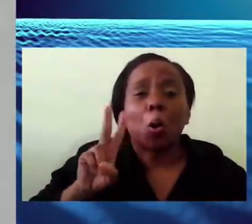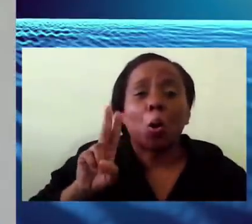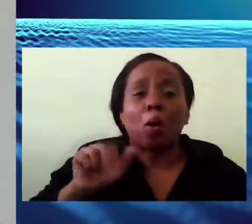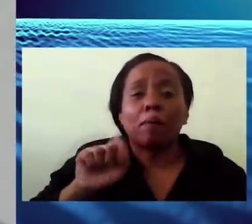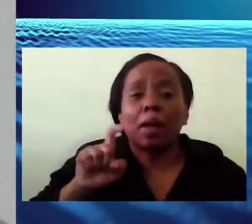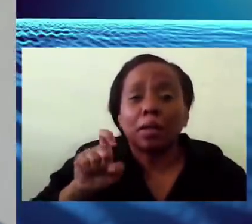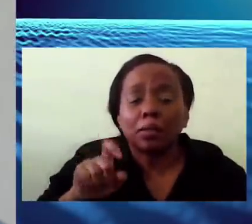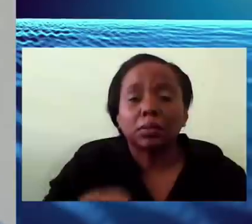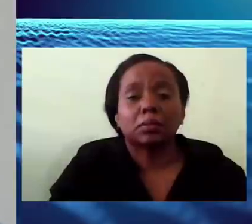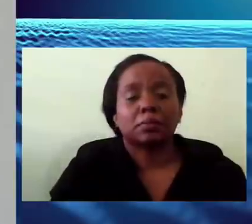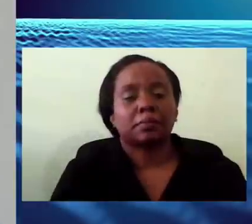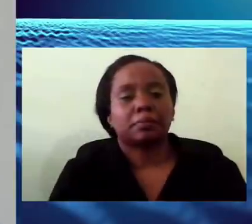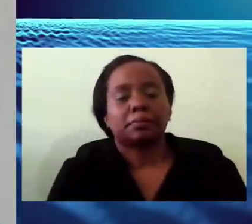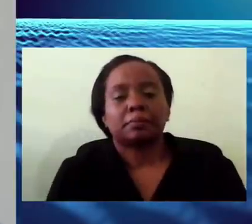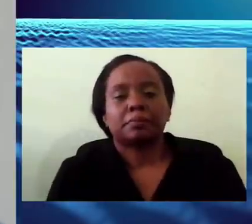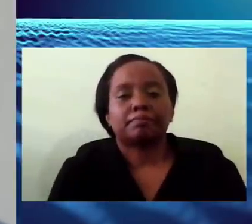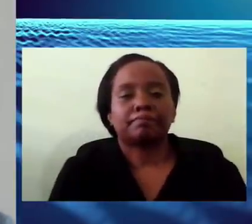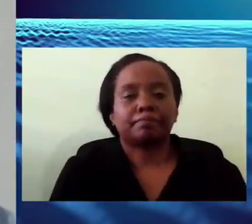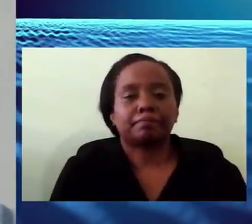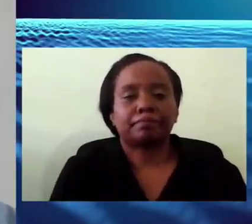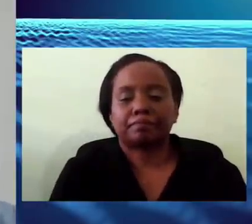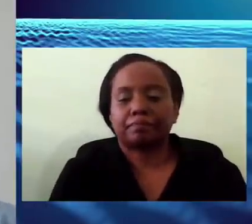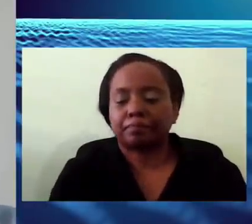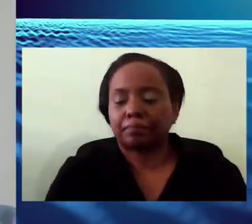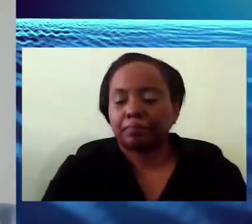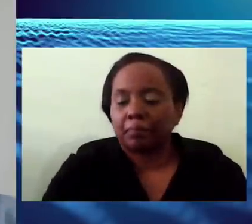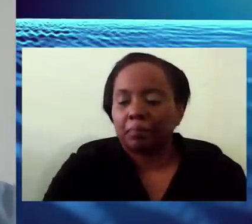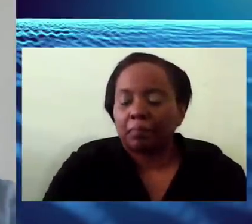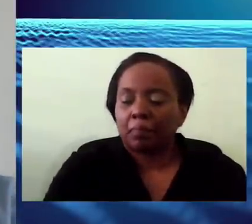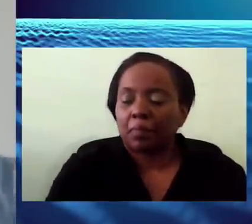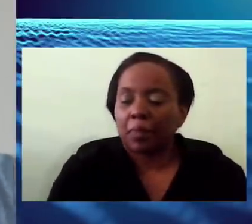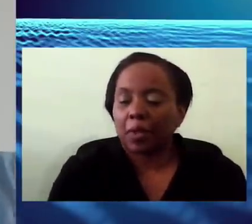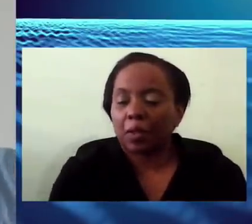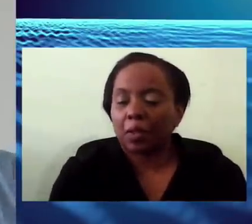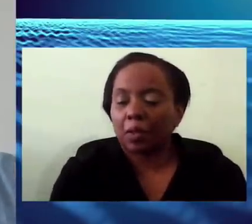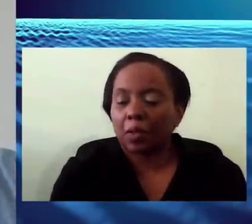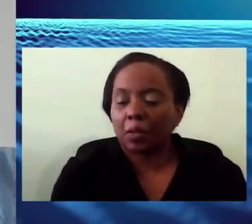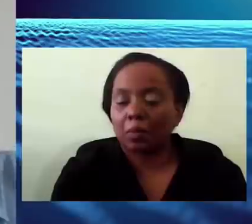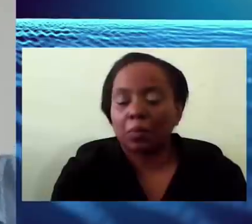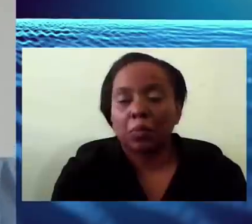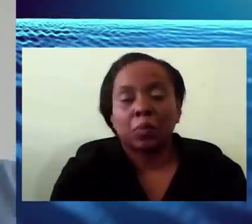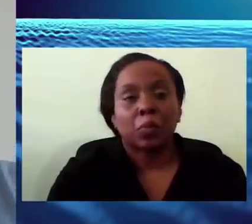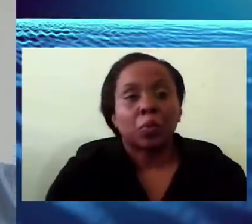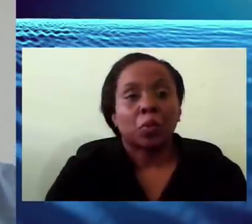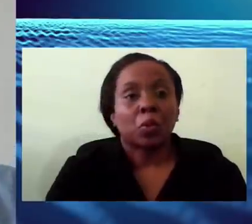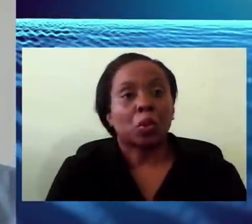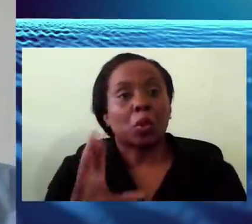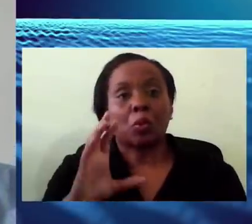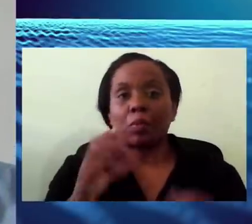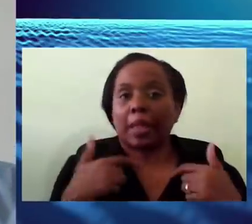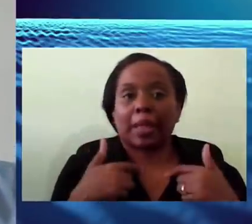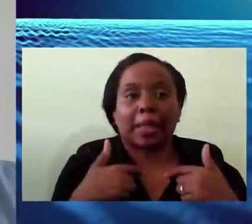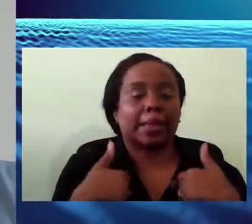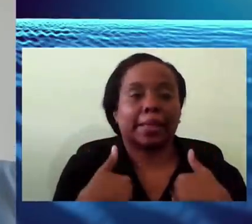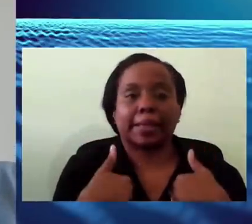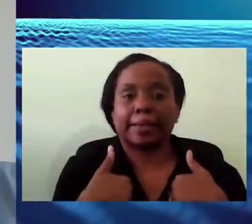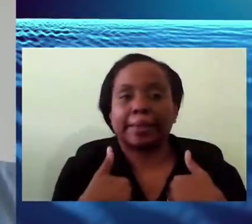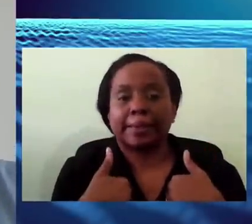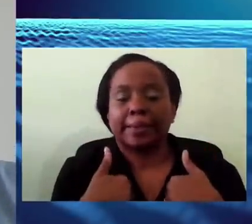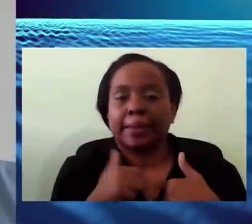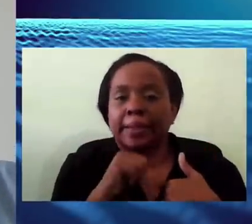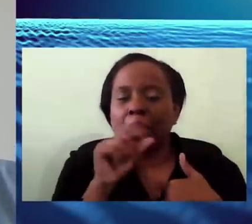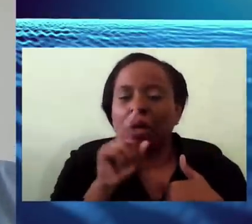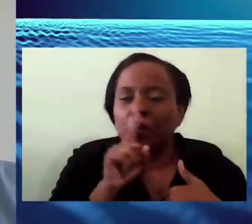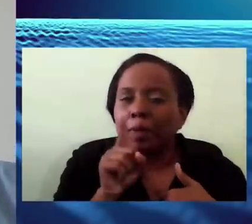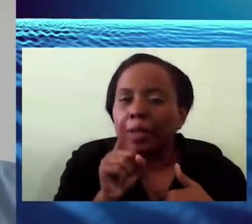I must confess that I have not really been following this aspect of things very, very closely, because